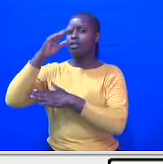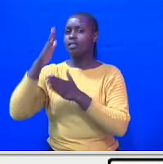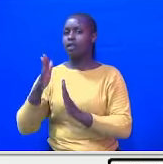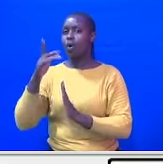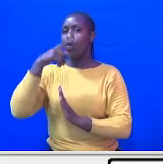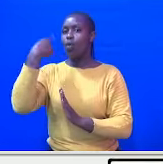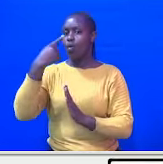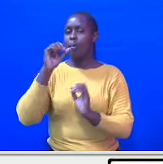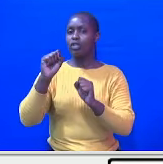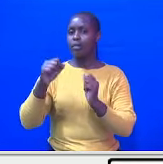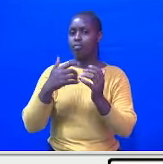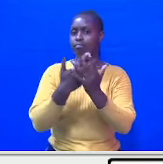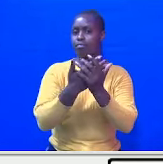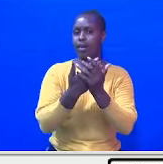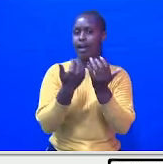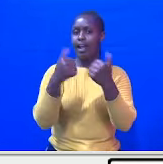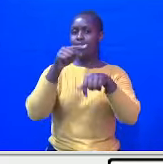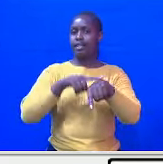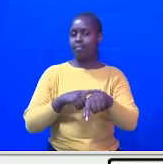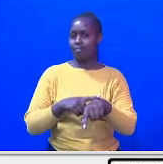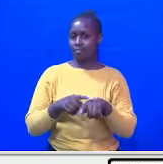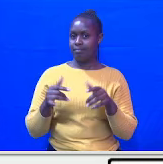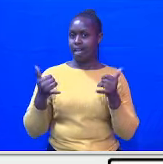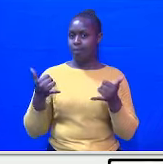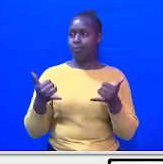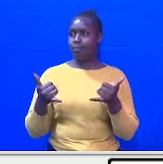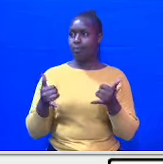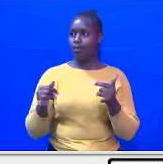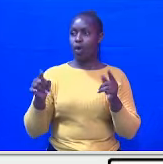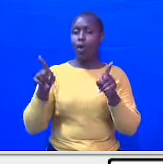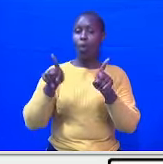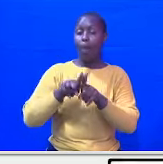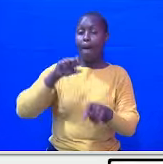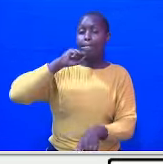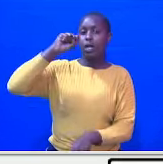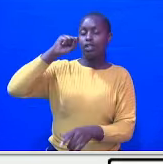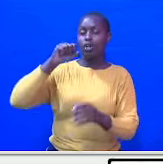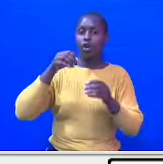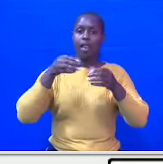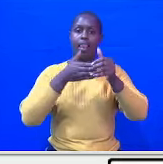any time from now, of including political leaders who financed,